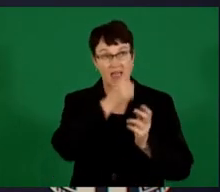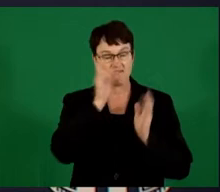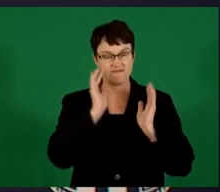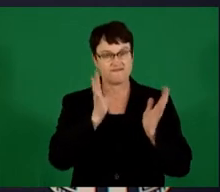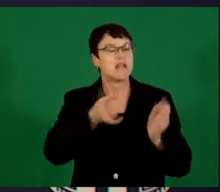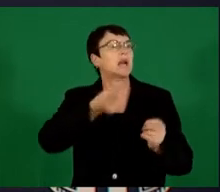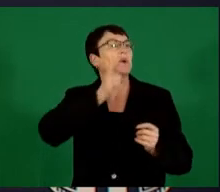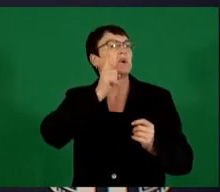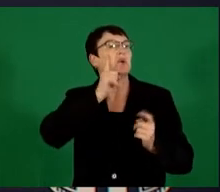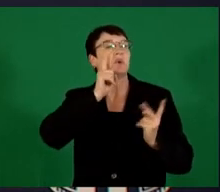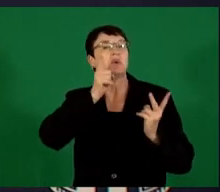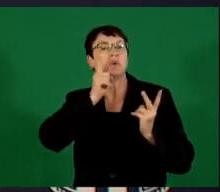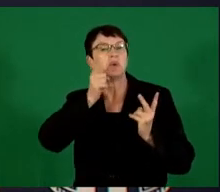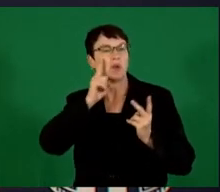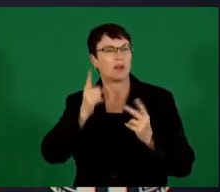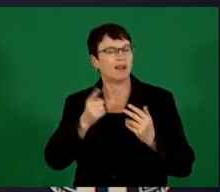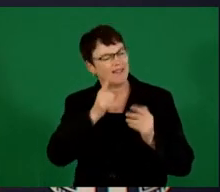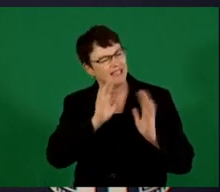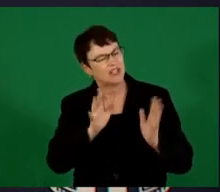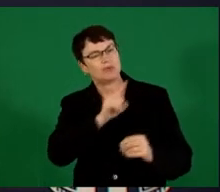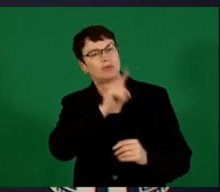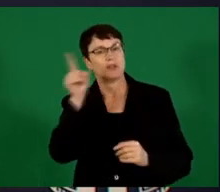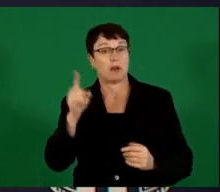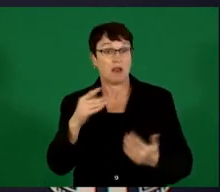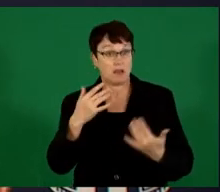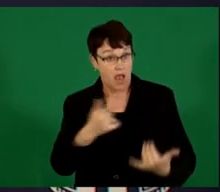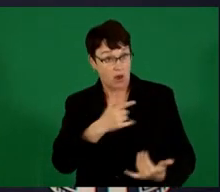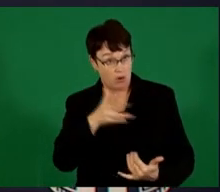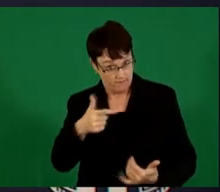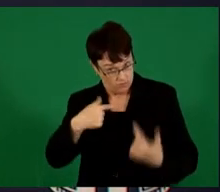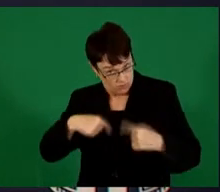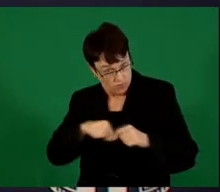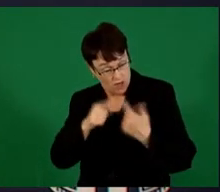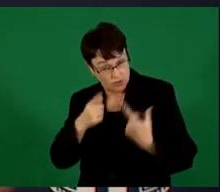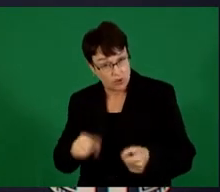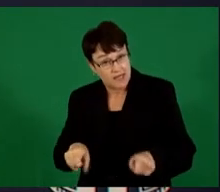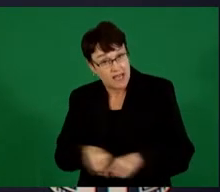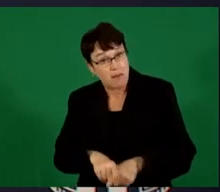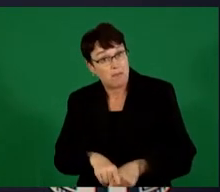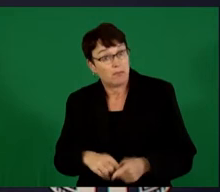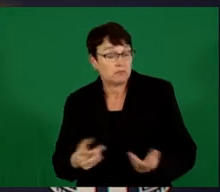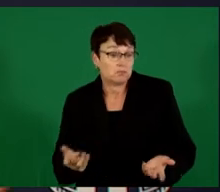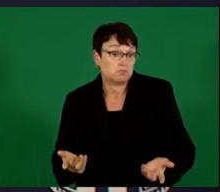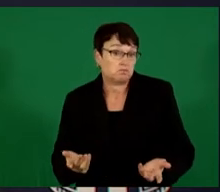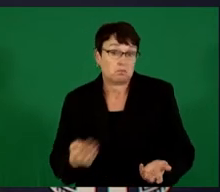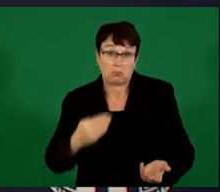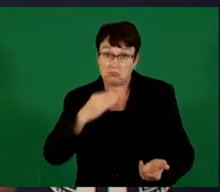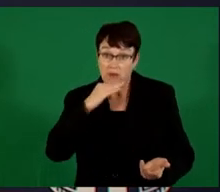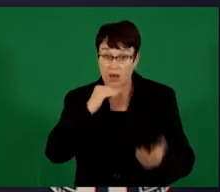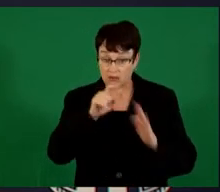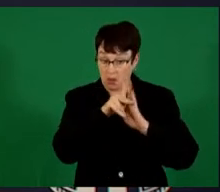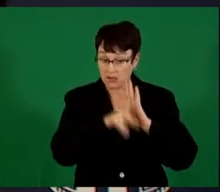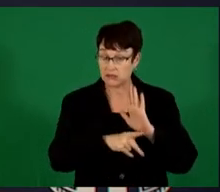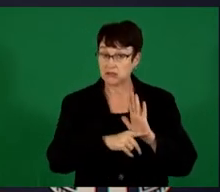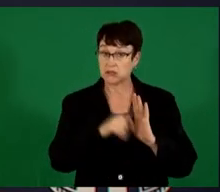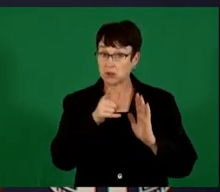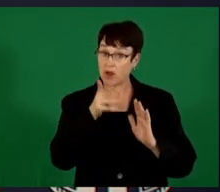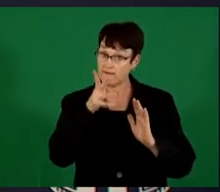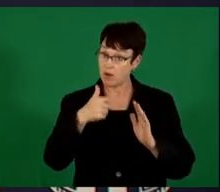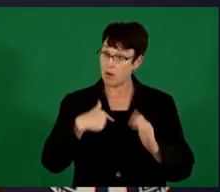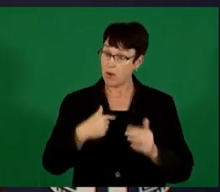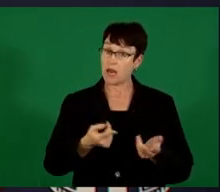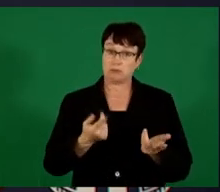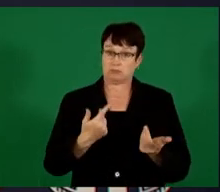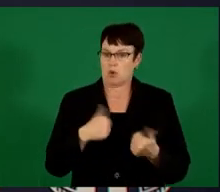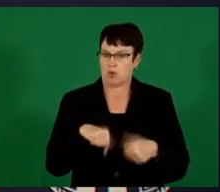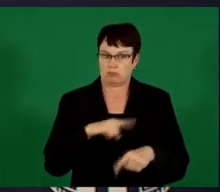And people talk about we need to implement unorthodox policies to do certain